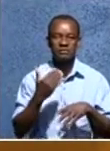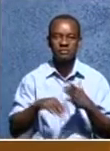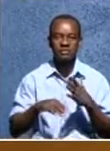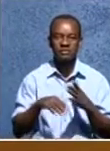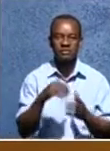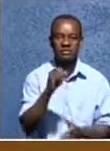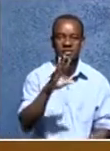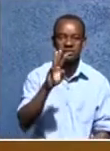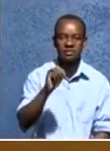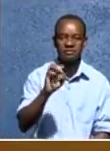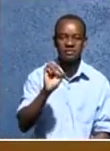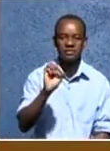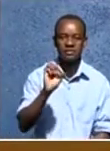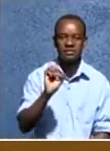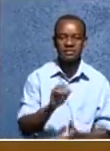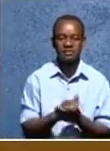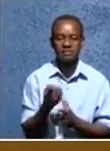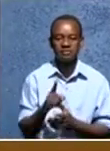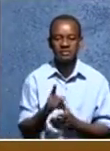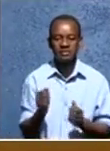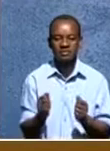linkages between SMEs and large firms.